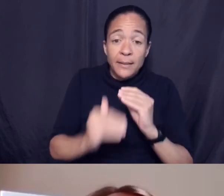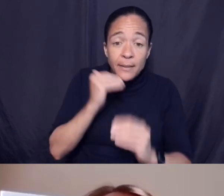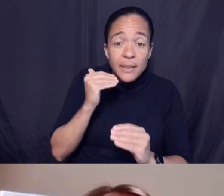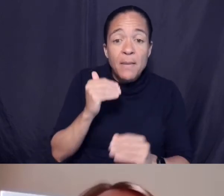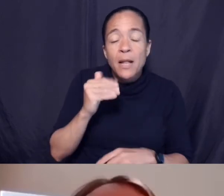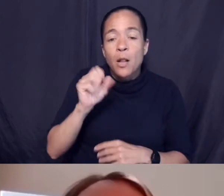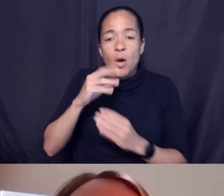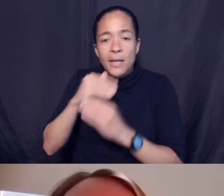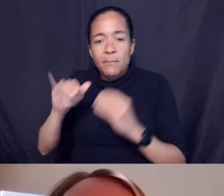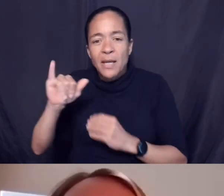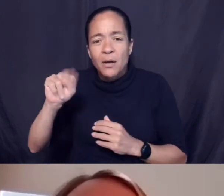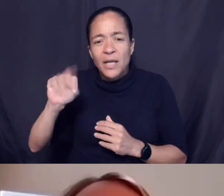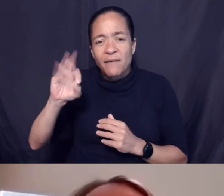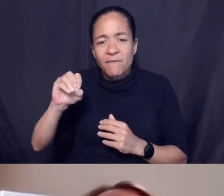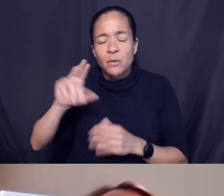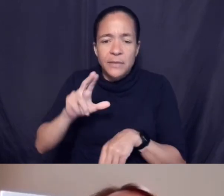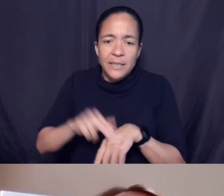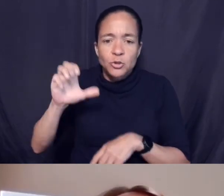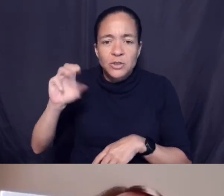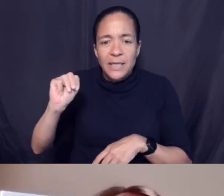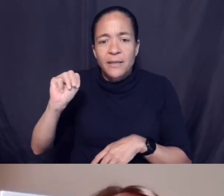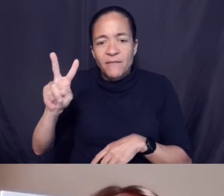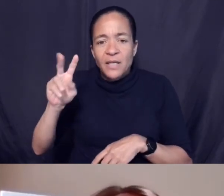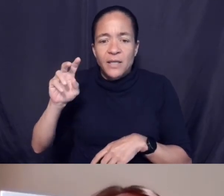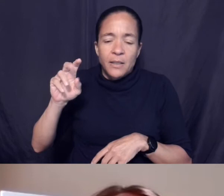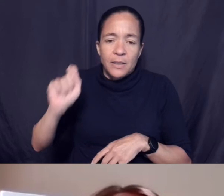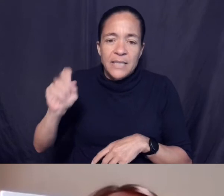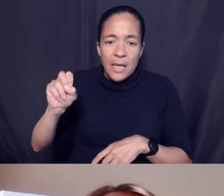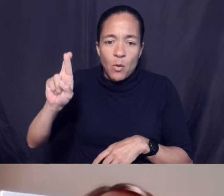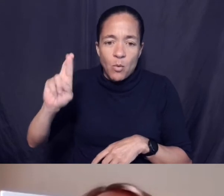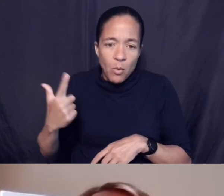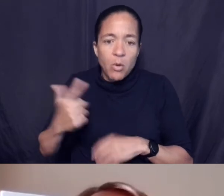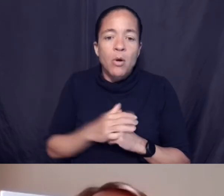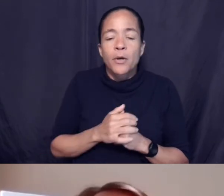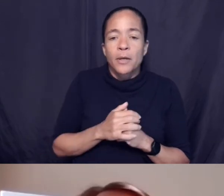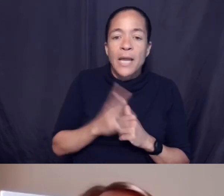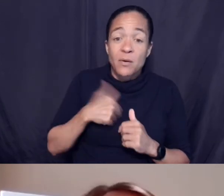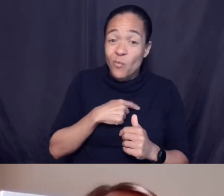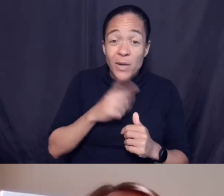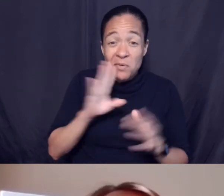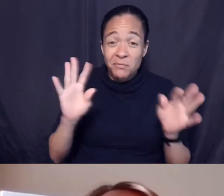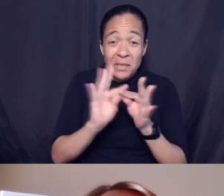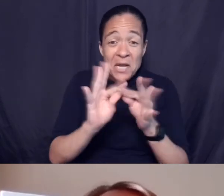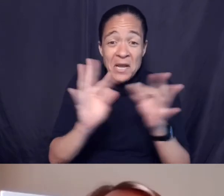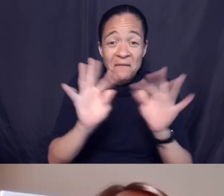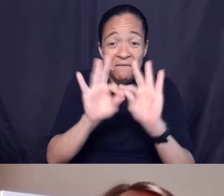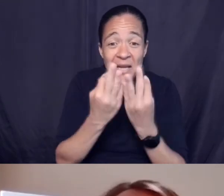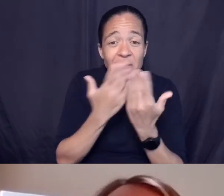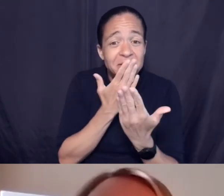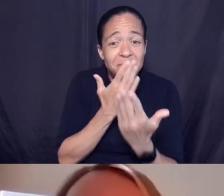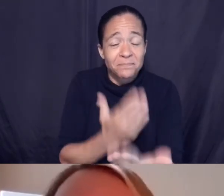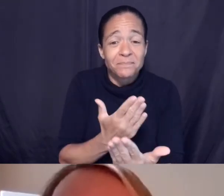email info@nationalcmv.org. And we are happy to answer questions or make connections for families. So thank you so